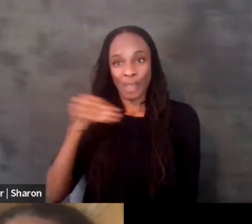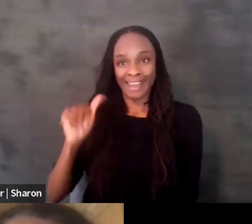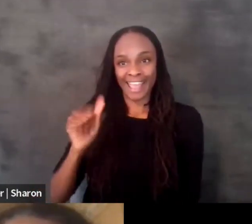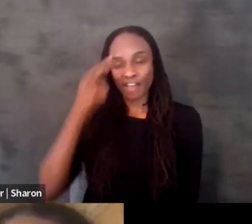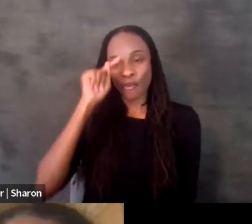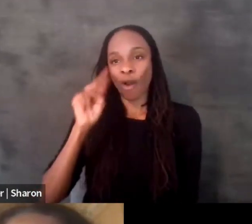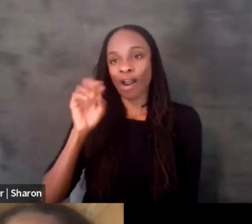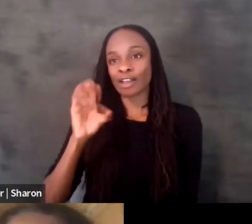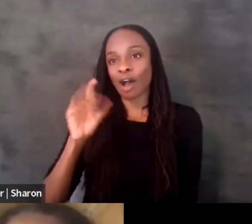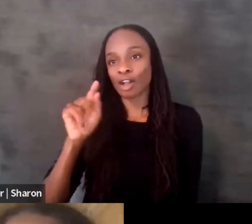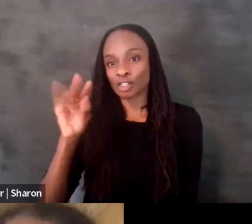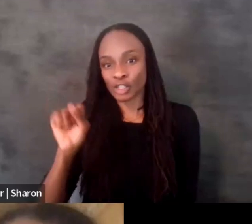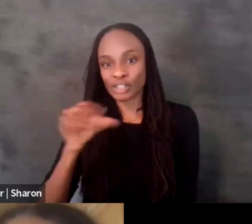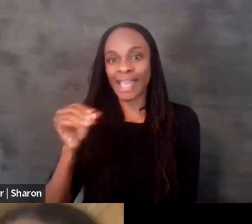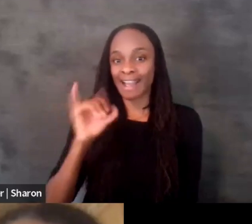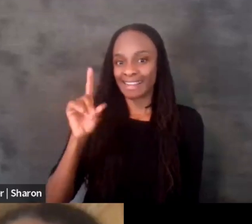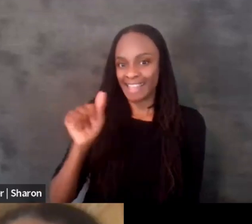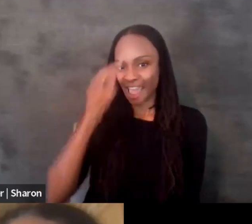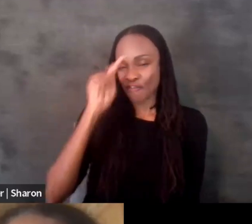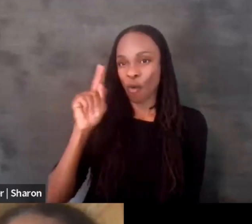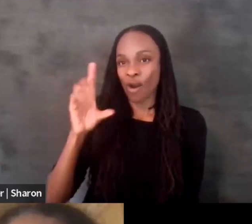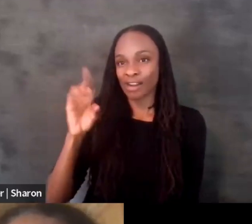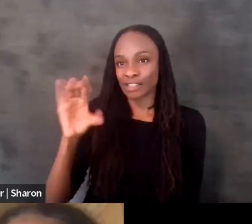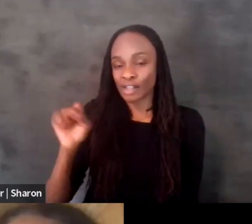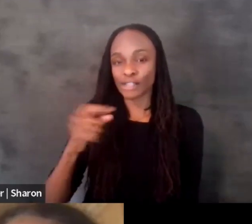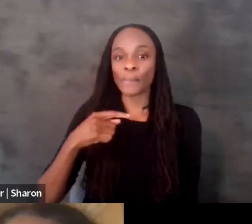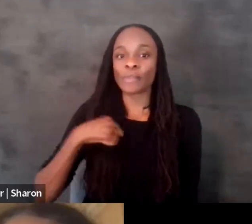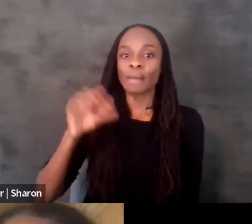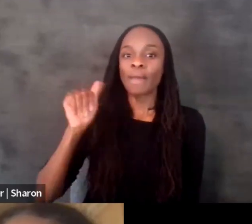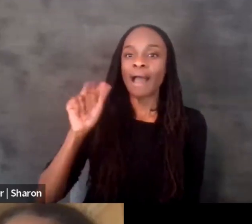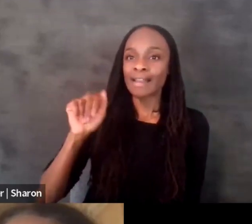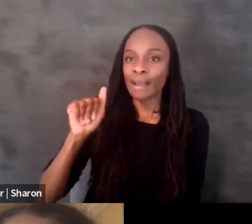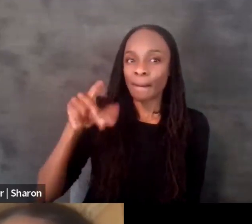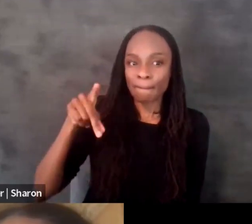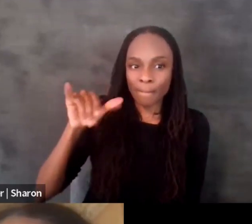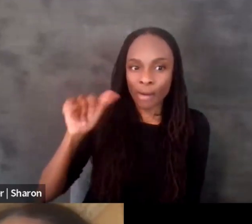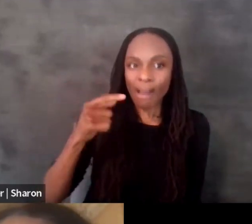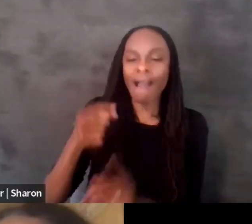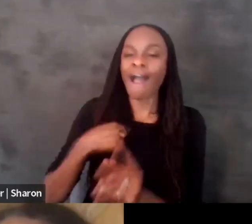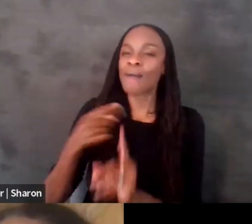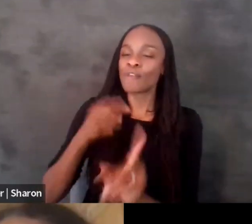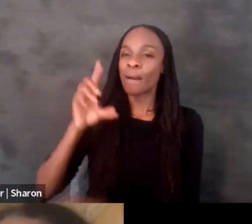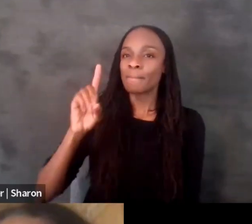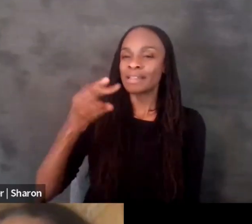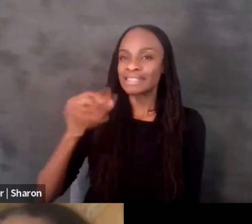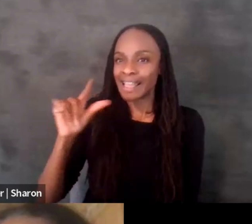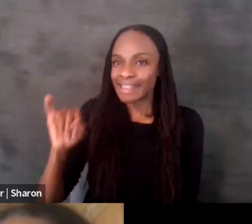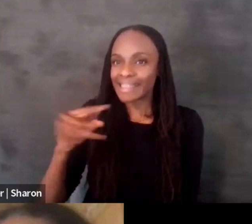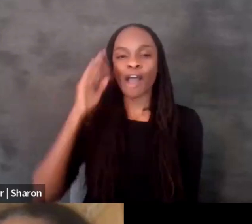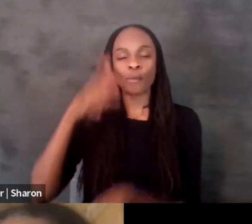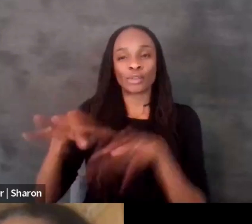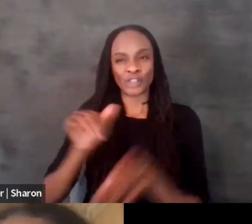IDA FallDocs. My name is Anupama. I'm from Delhi, and I just will describe